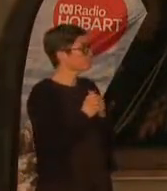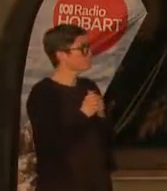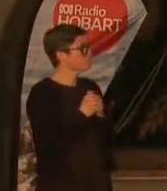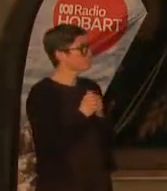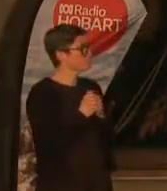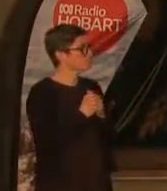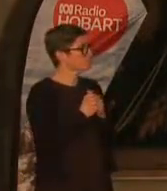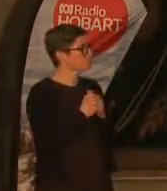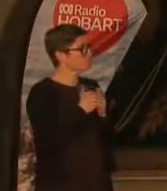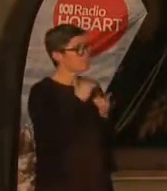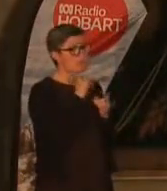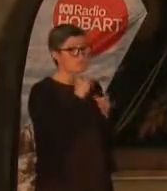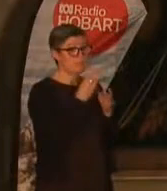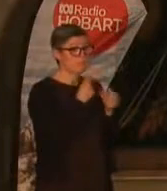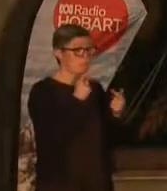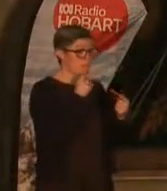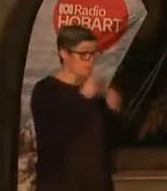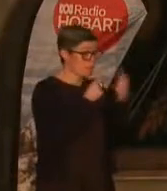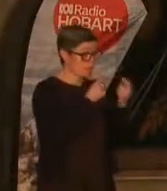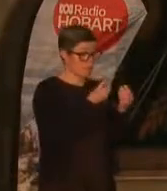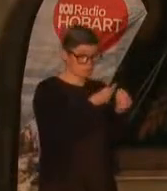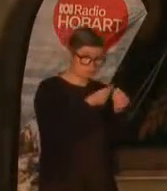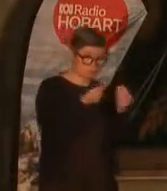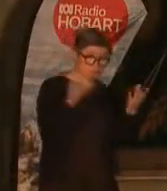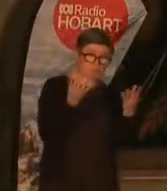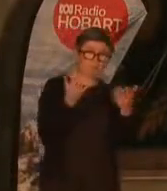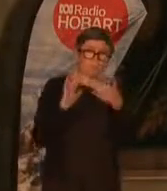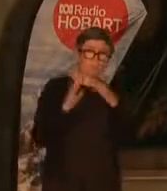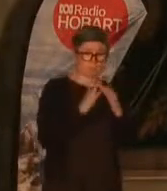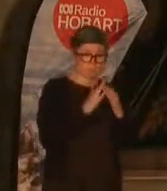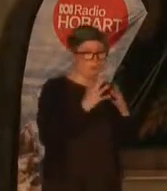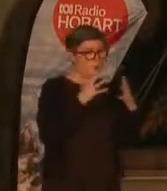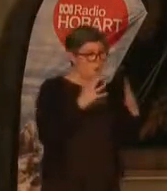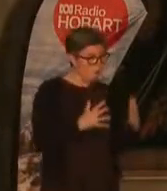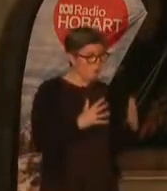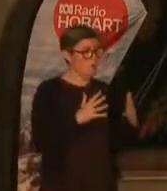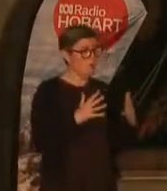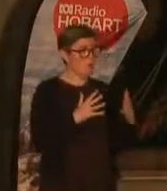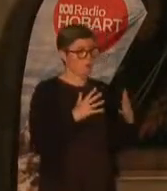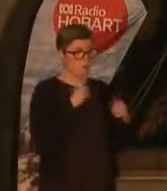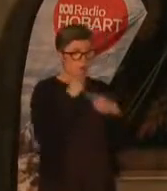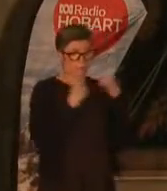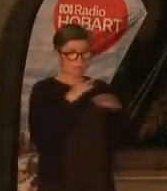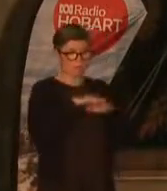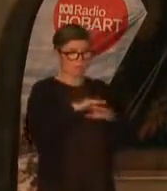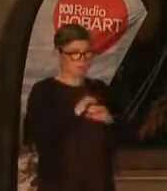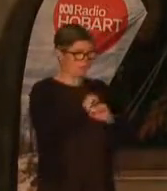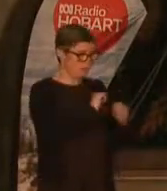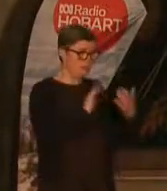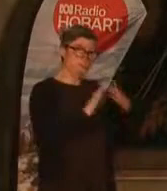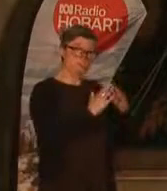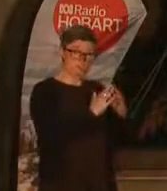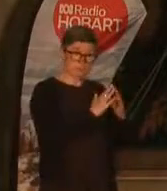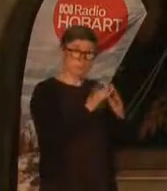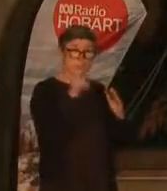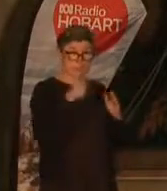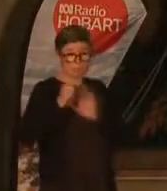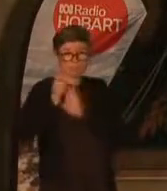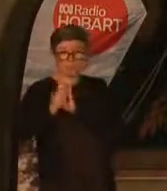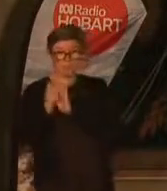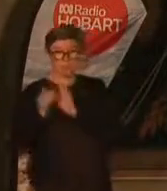information out in the public domain, which there is a lot of information about us, written without us,